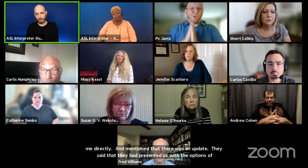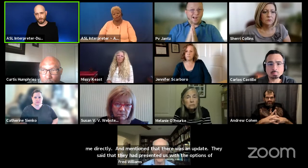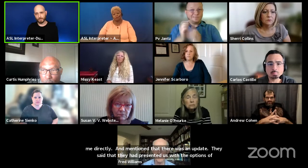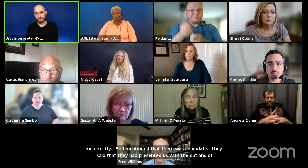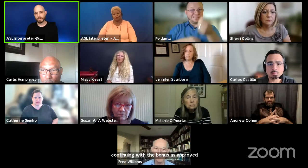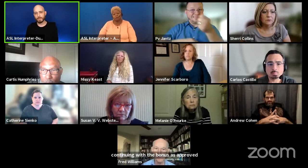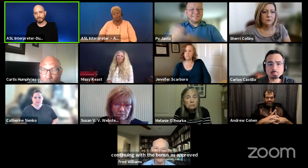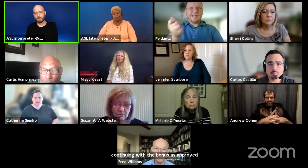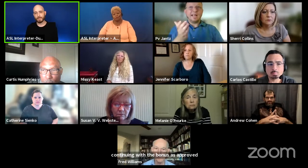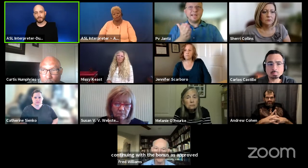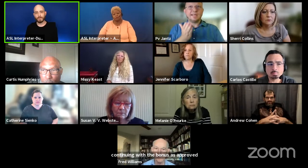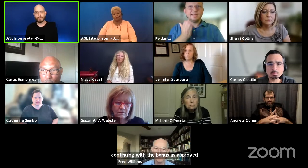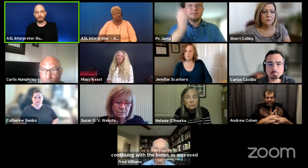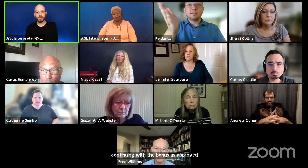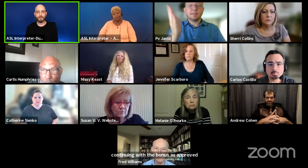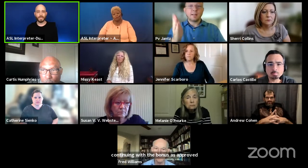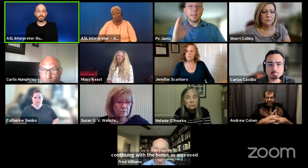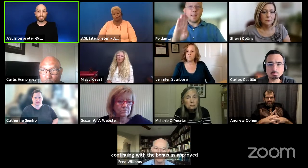or